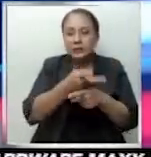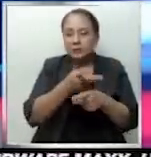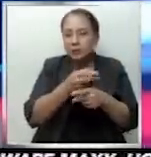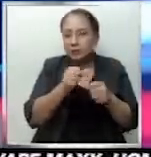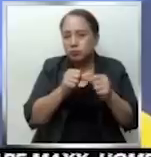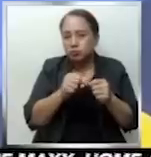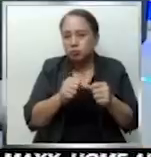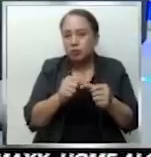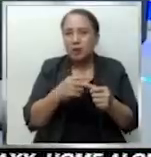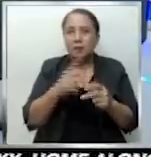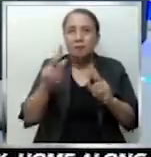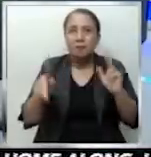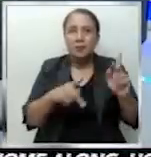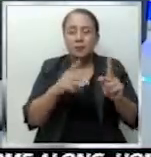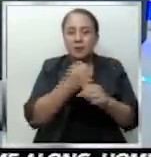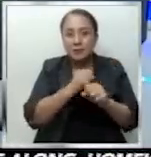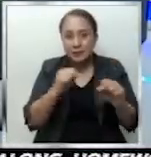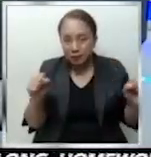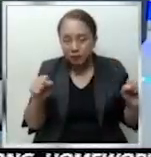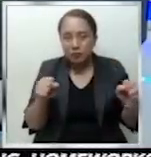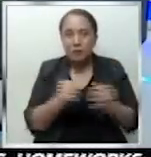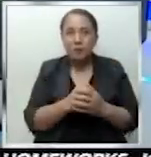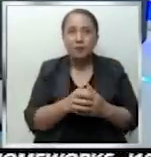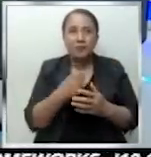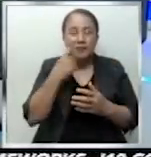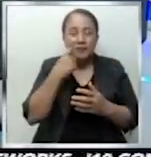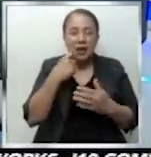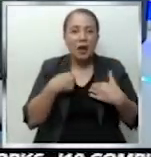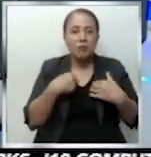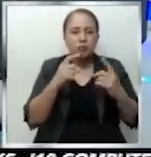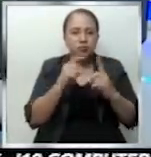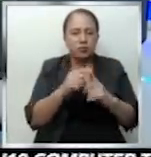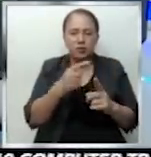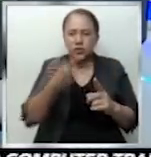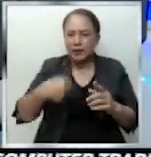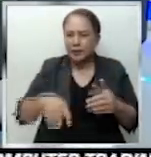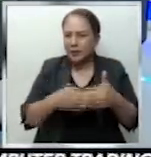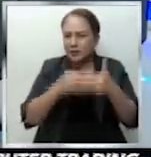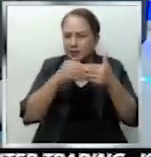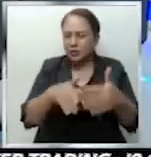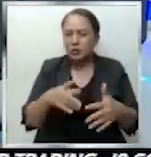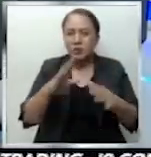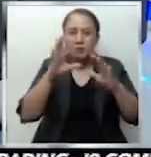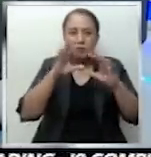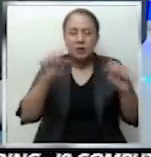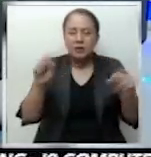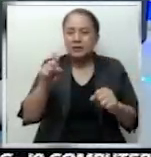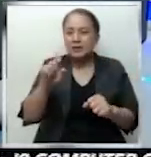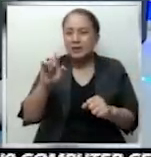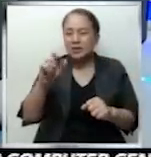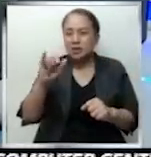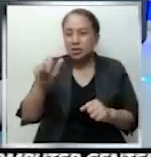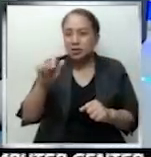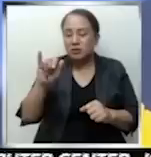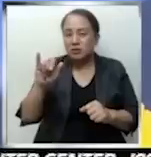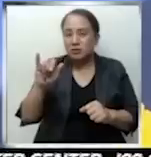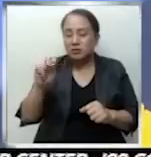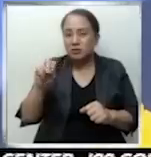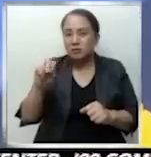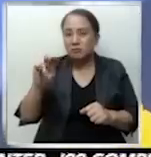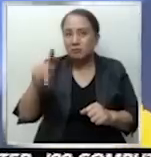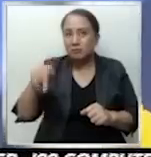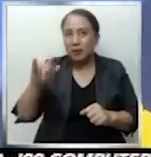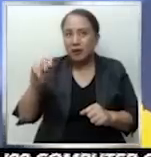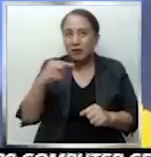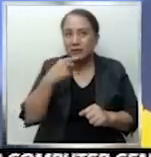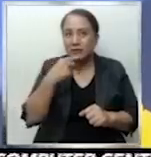people safe. Recently, some pretty strong words from China's leaders. We have President Xi Jinping saying the U.S.-led policies may lead to